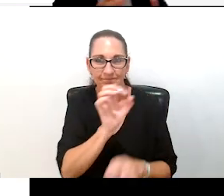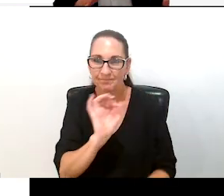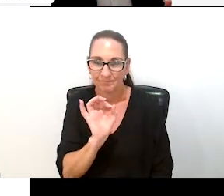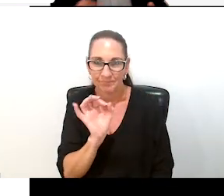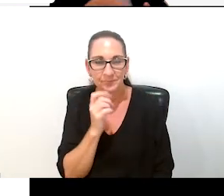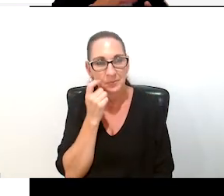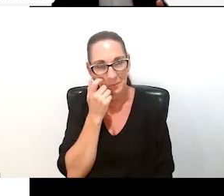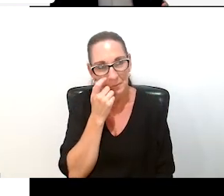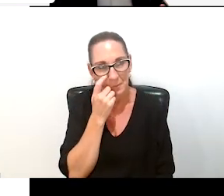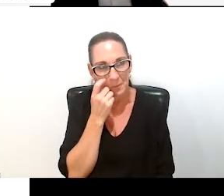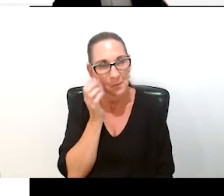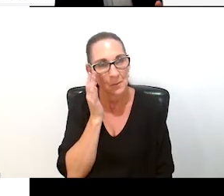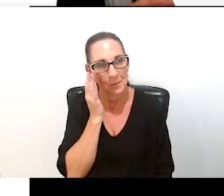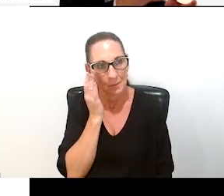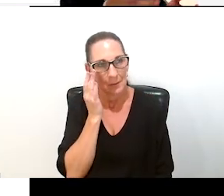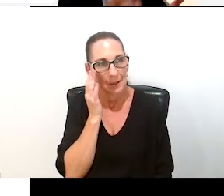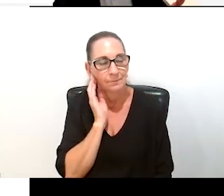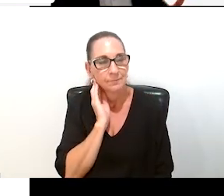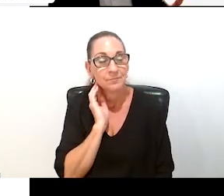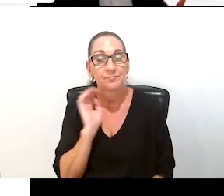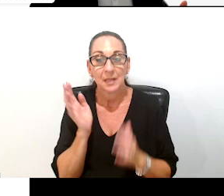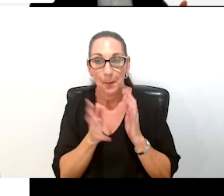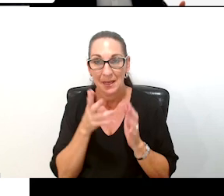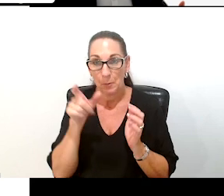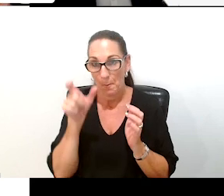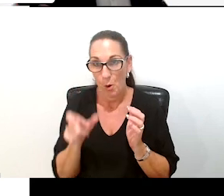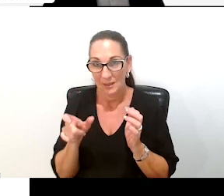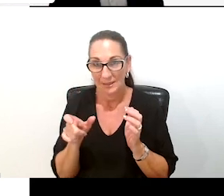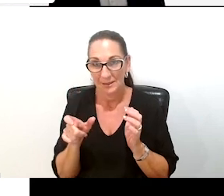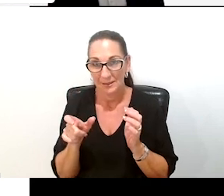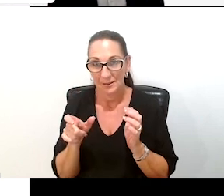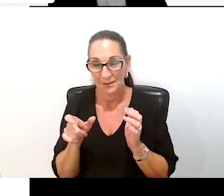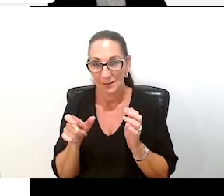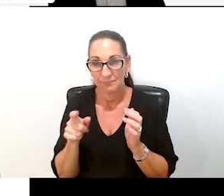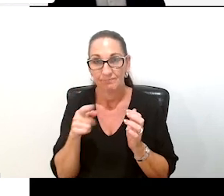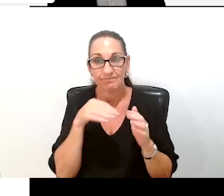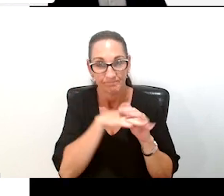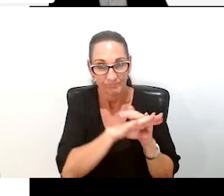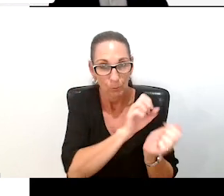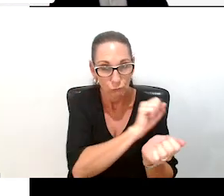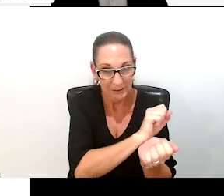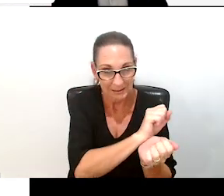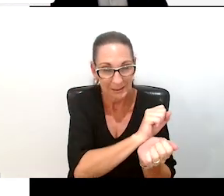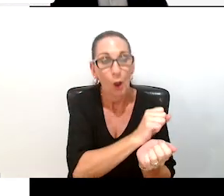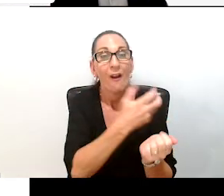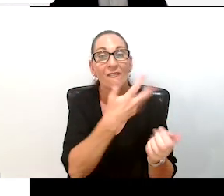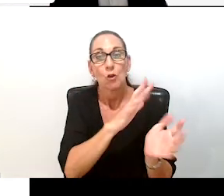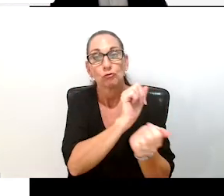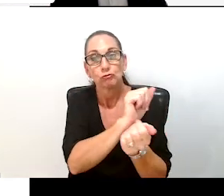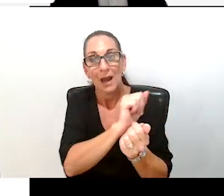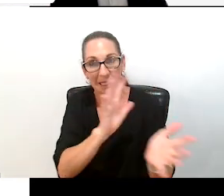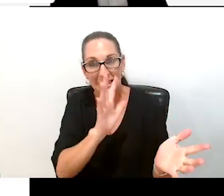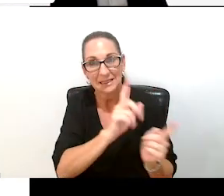We also followed the course of the person when they came into and then went out of prison, and we saw a number of very